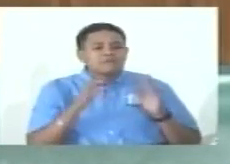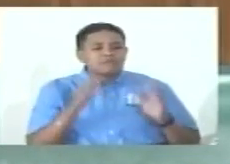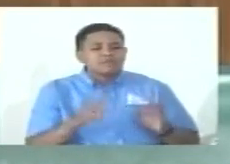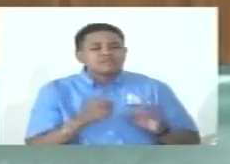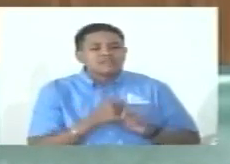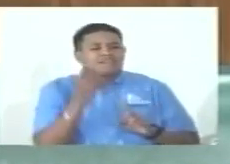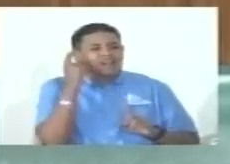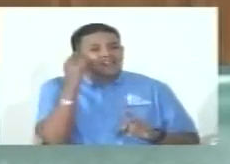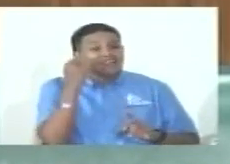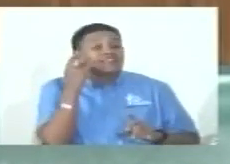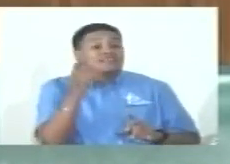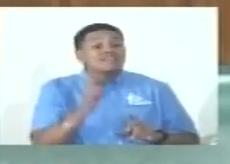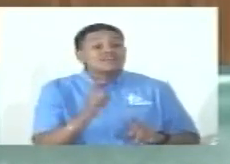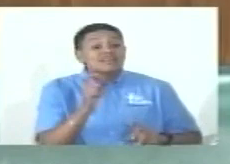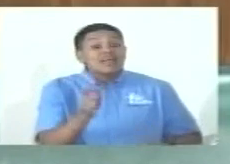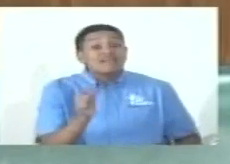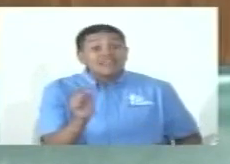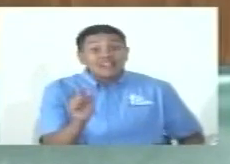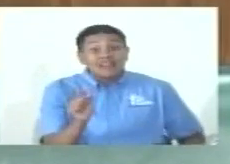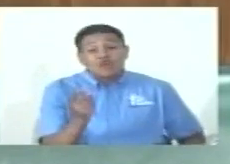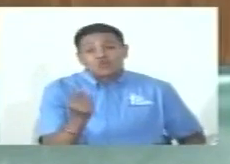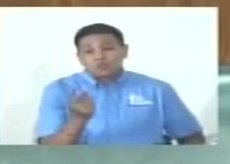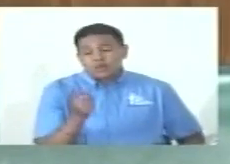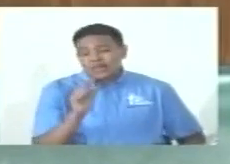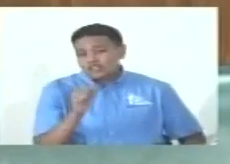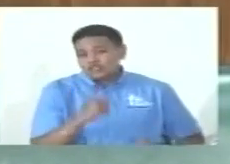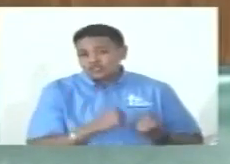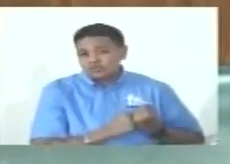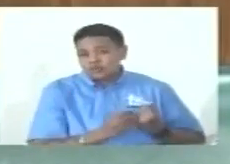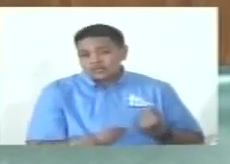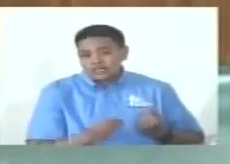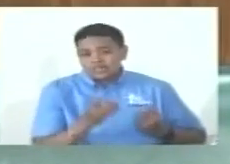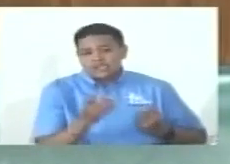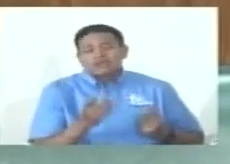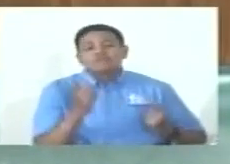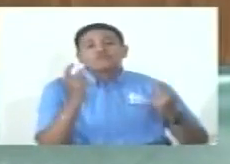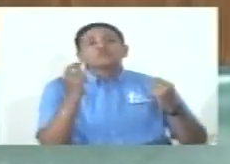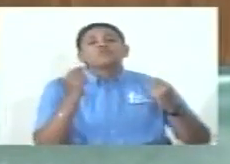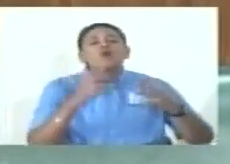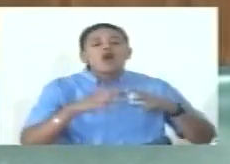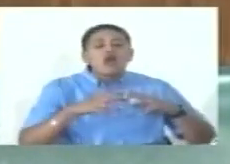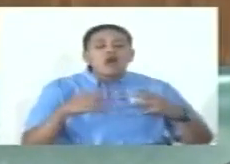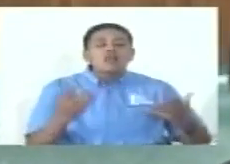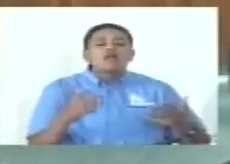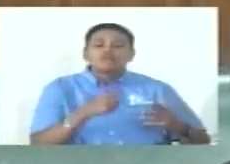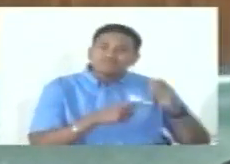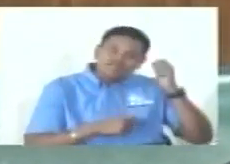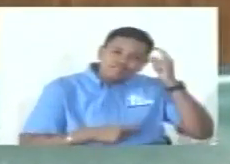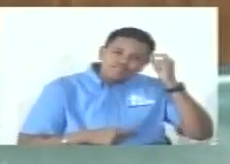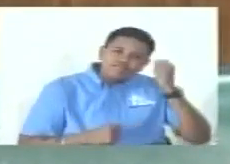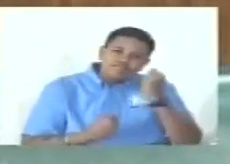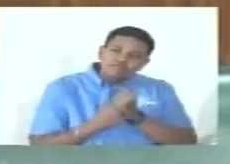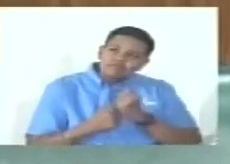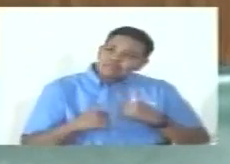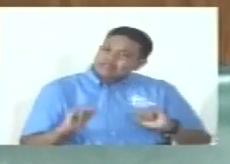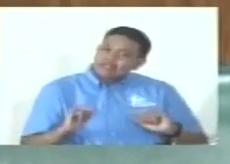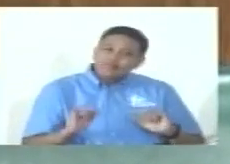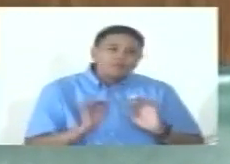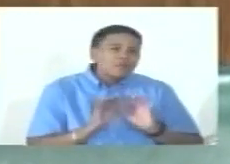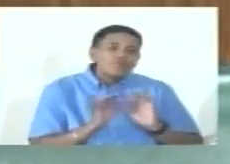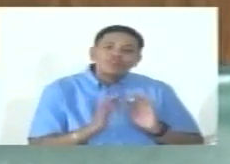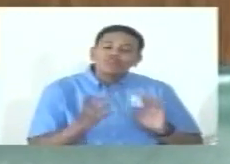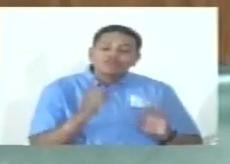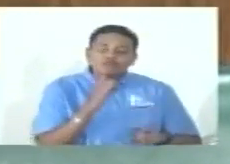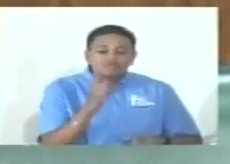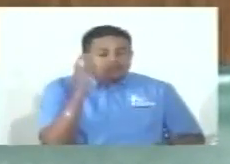even if you did a little for them, you were doing a lot. And so it